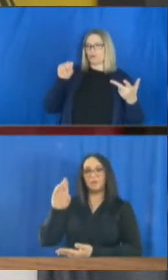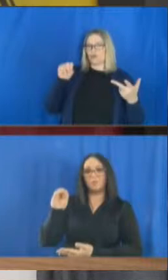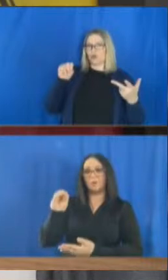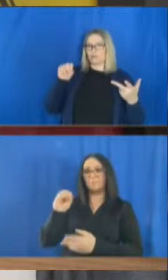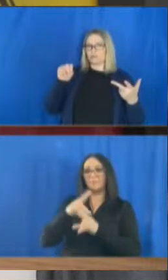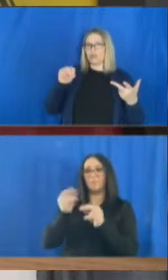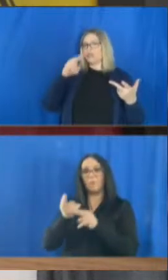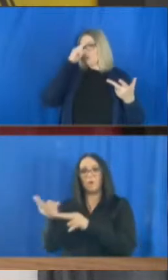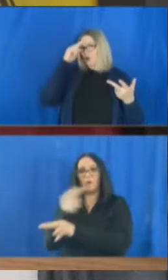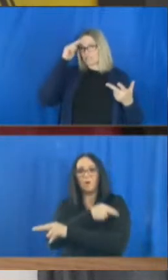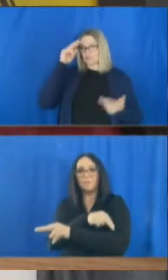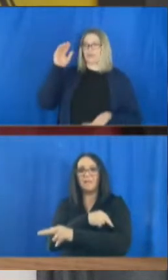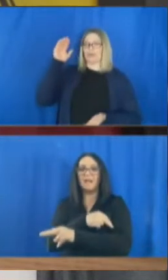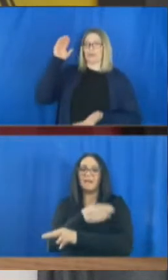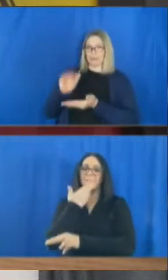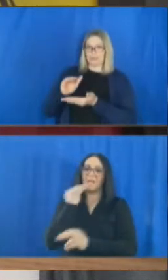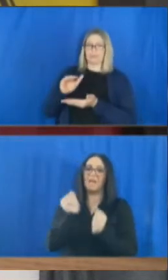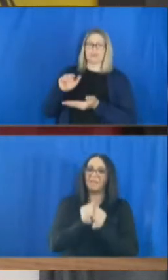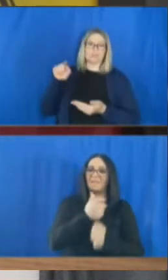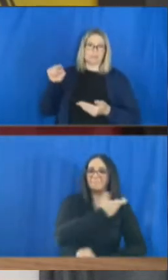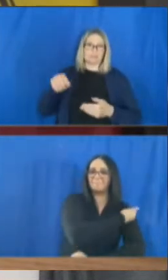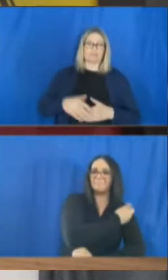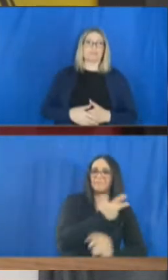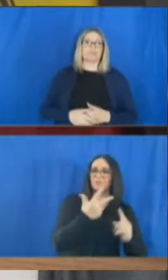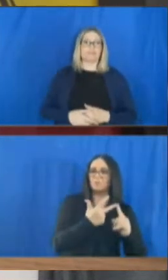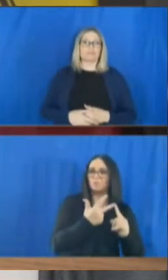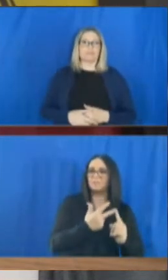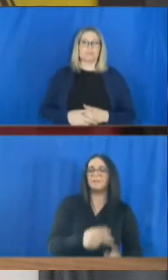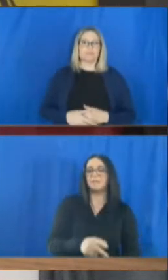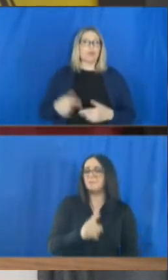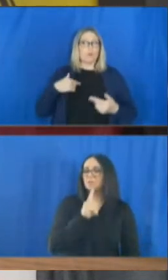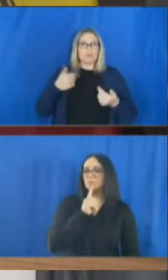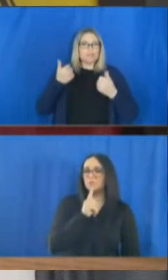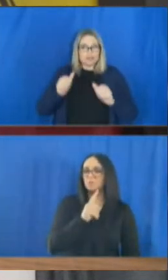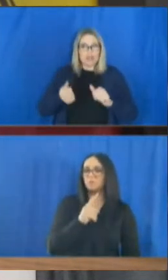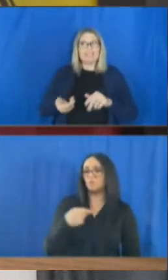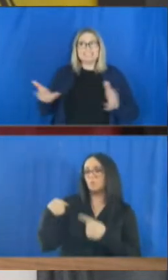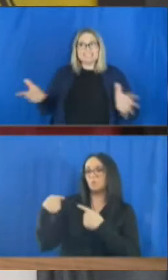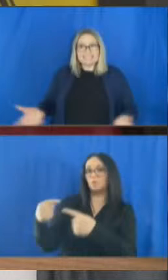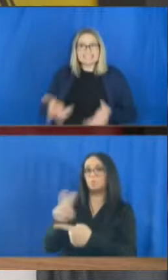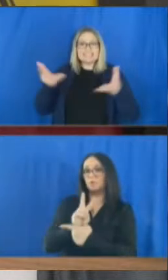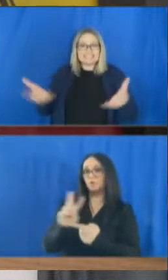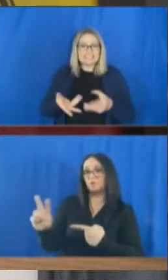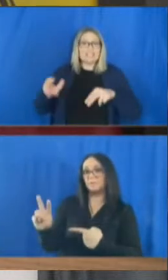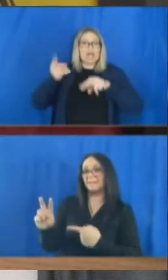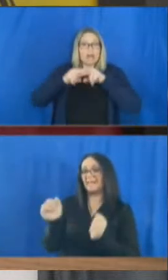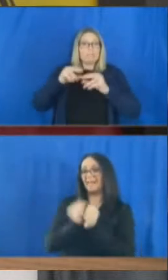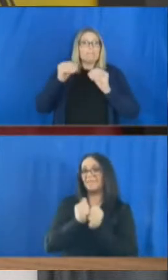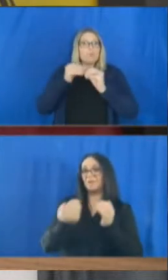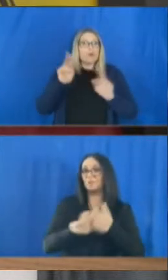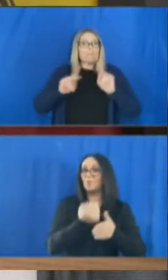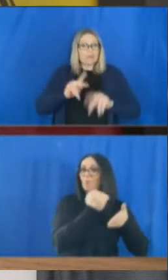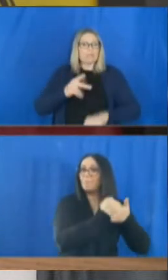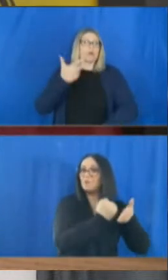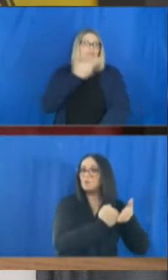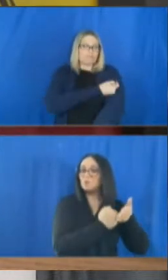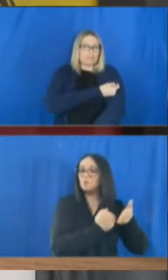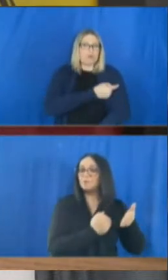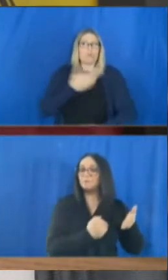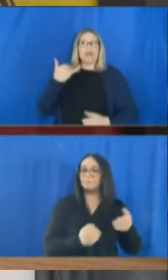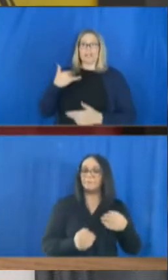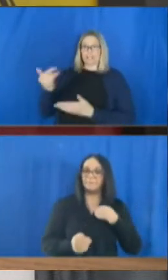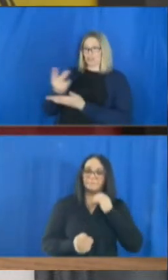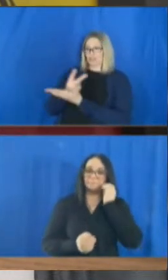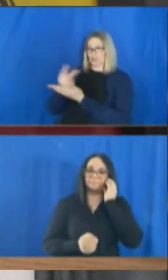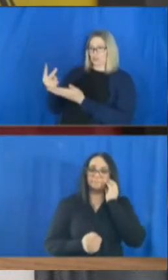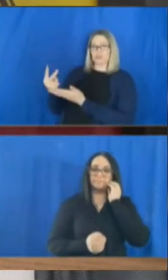authorities when we talk about what they can manage moving forward. They can only manage moving forward if people continue to step